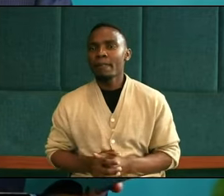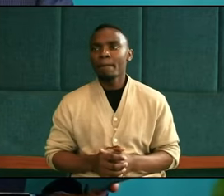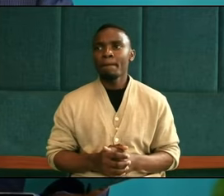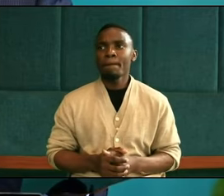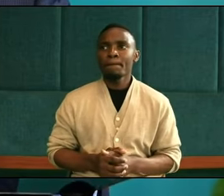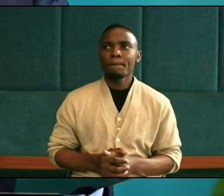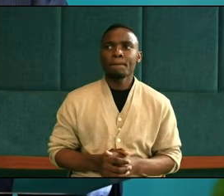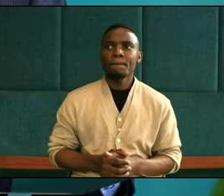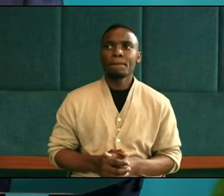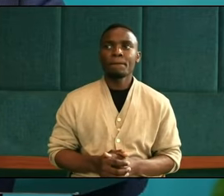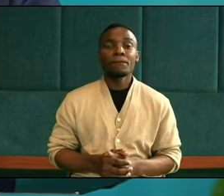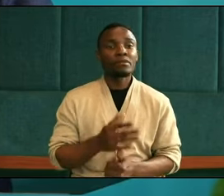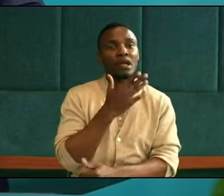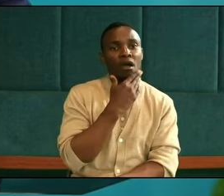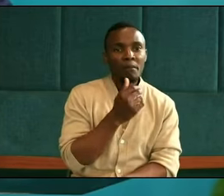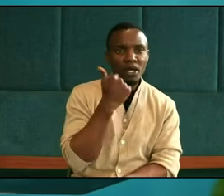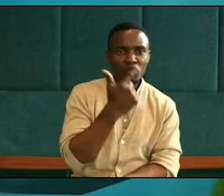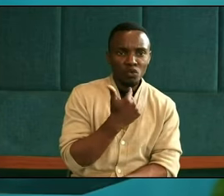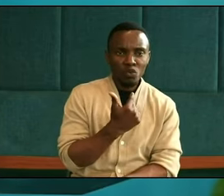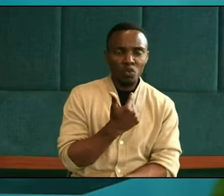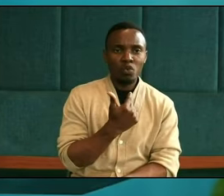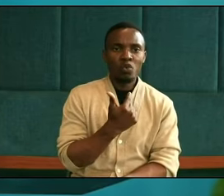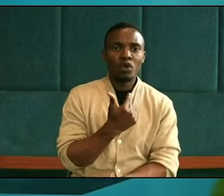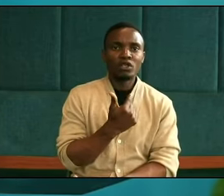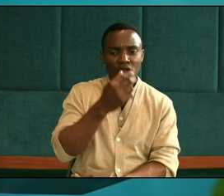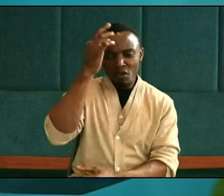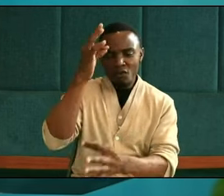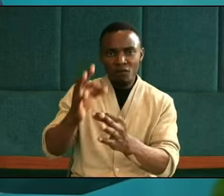Men who will raise the shield of faith